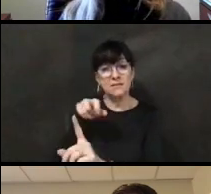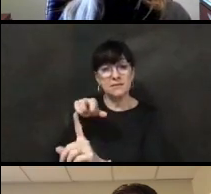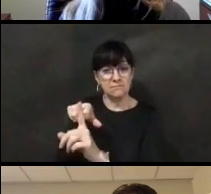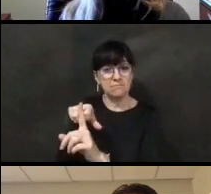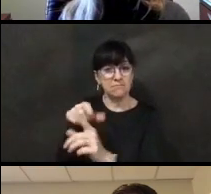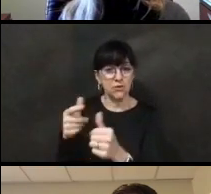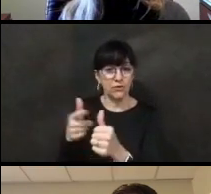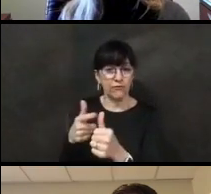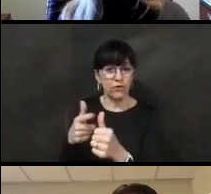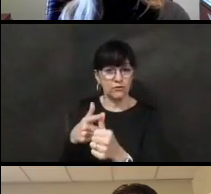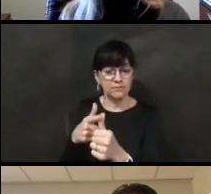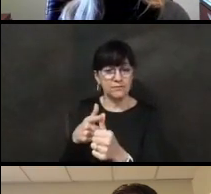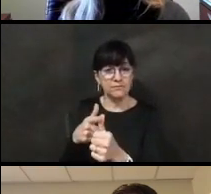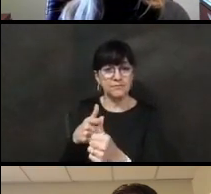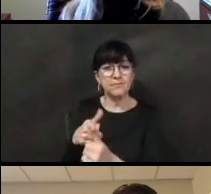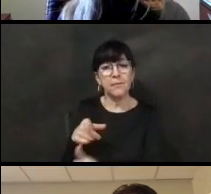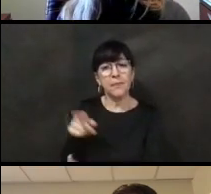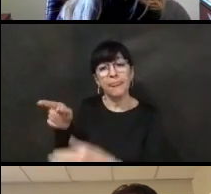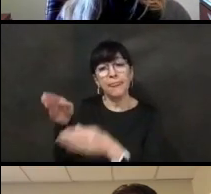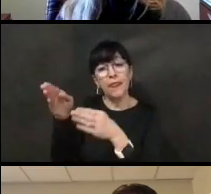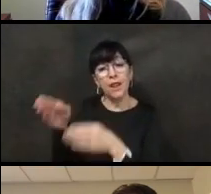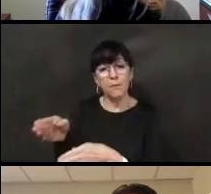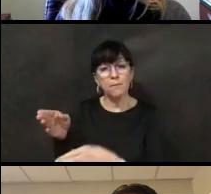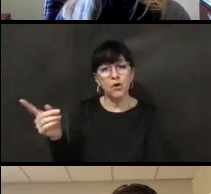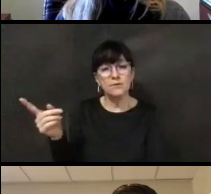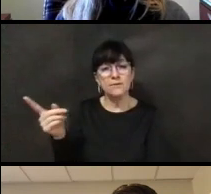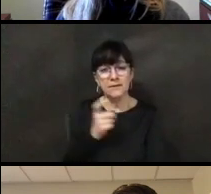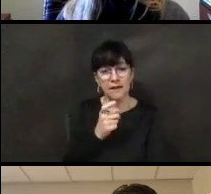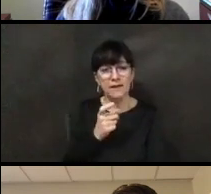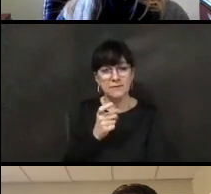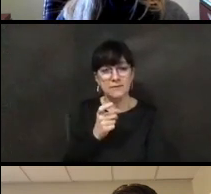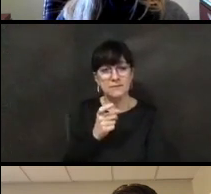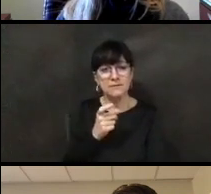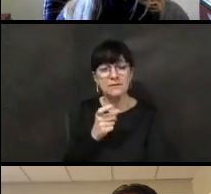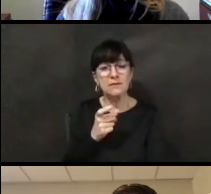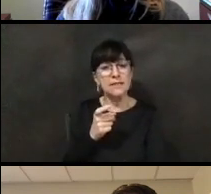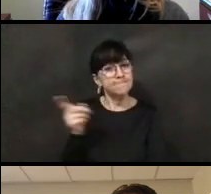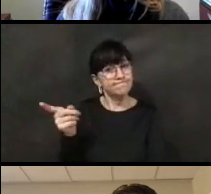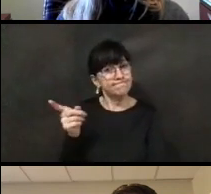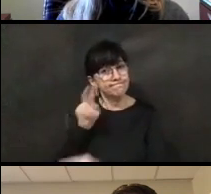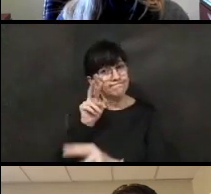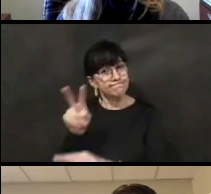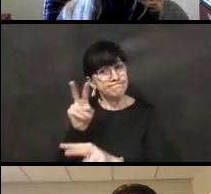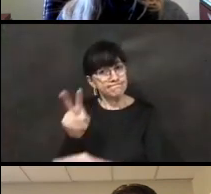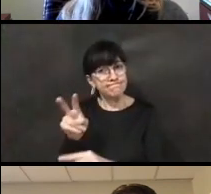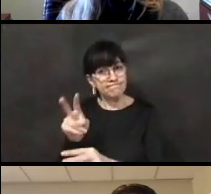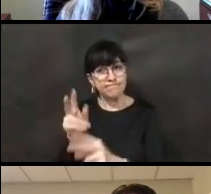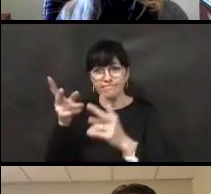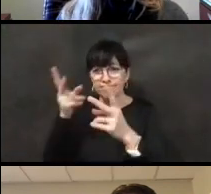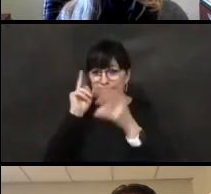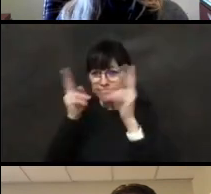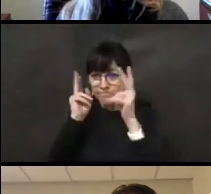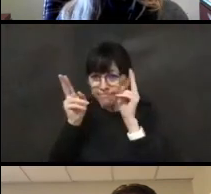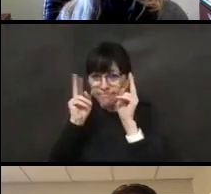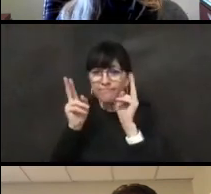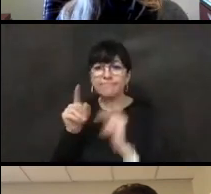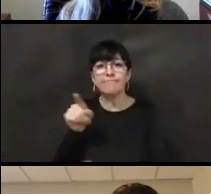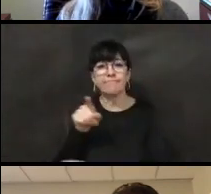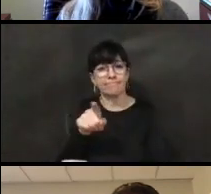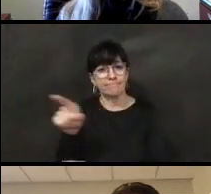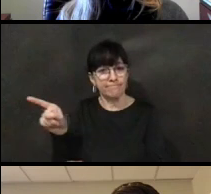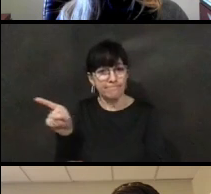Kathy Stiles, who asks, when can stylists and salons expect to go back to work in the phases plan, May 15th